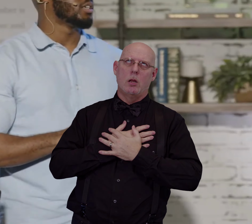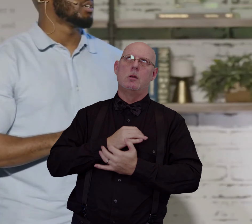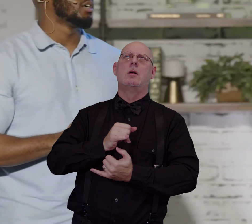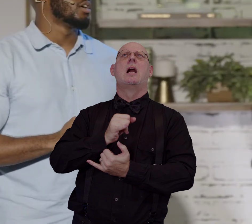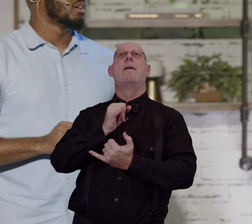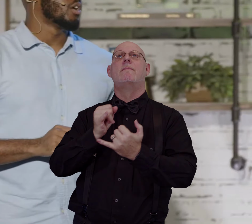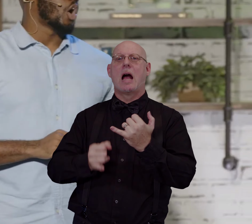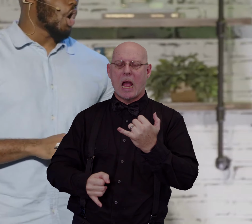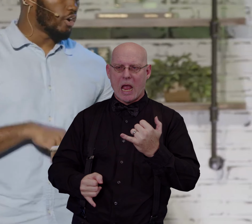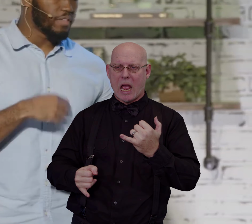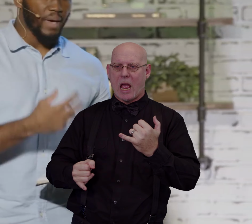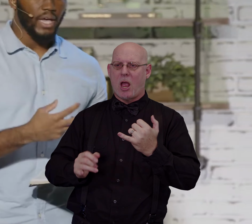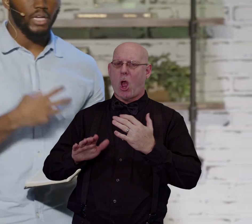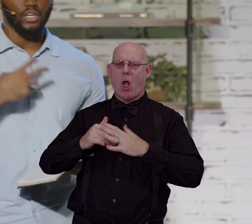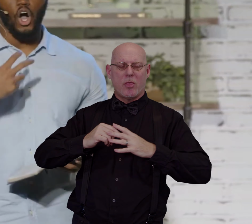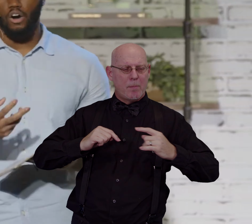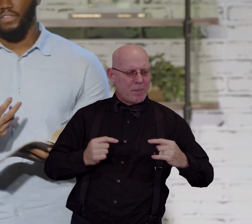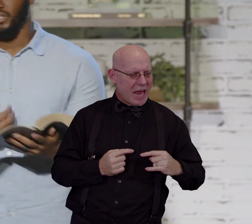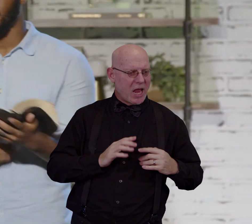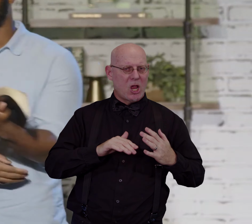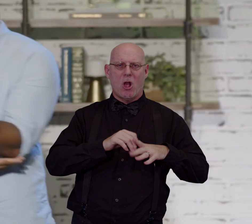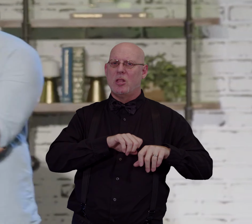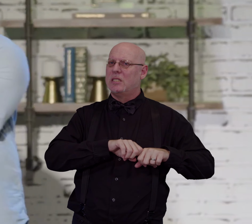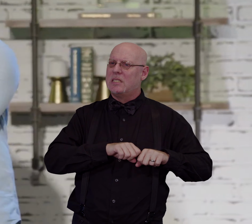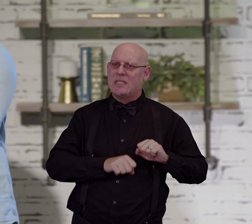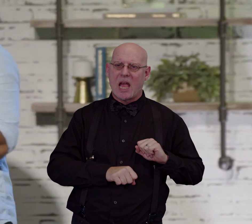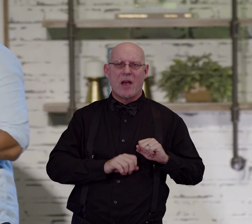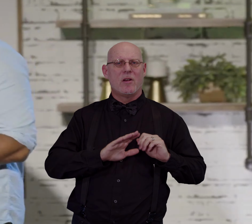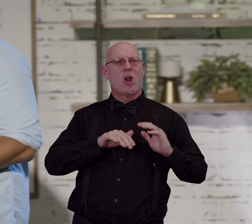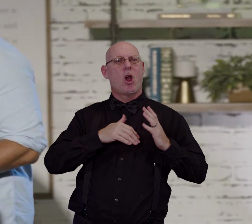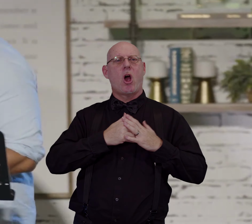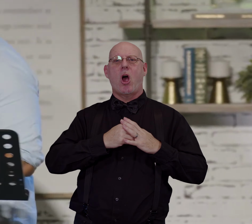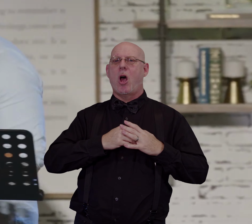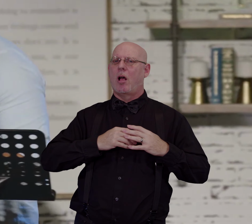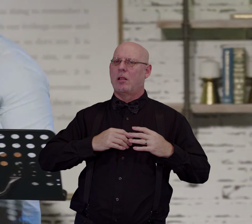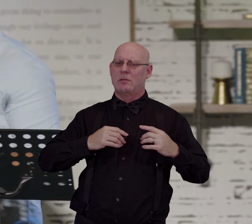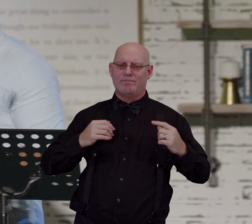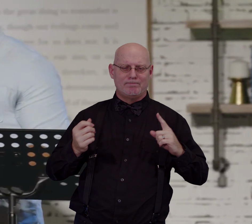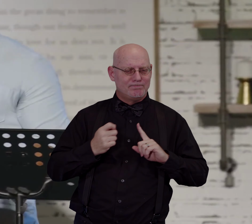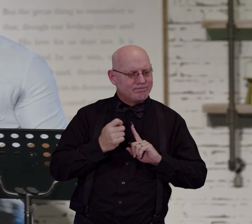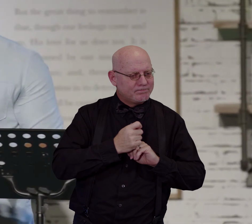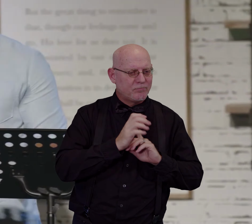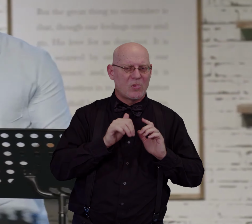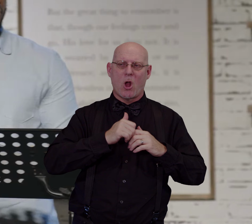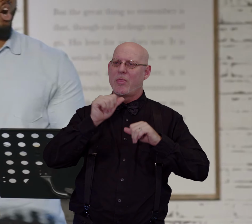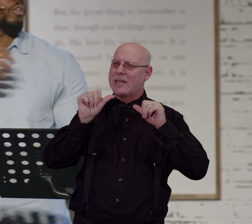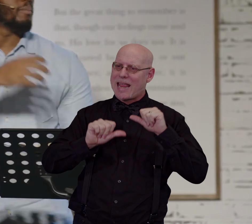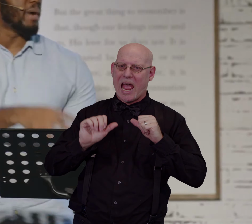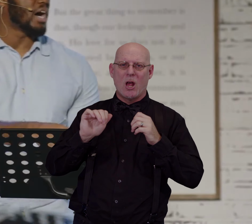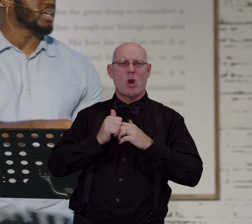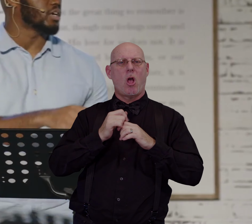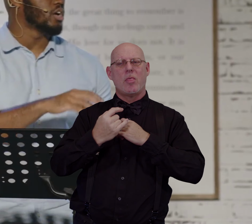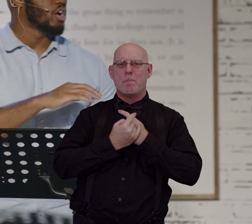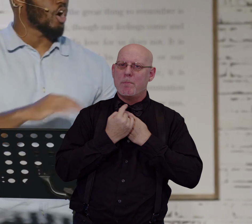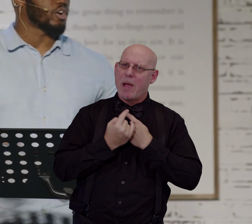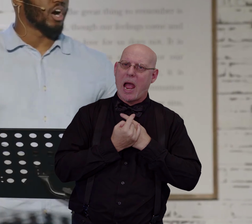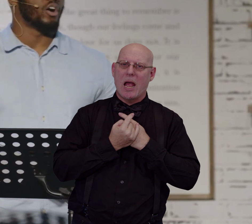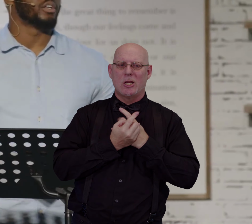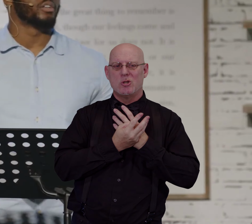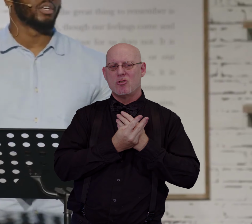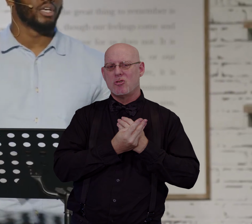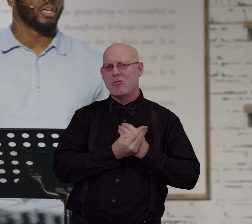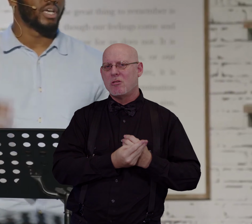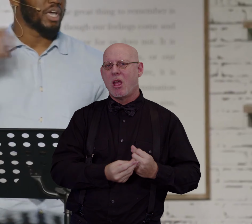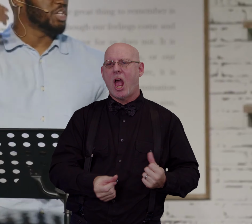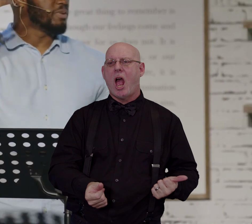finally. All of the pain, all the suffering, all the afflictions, all the doubts, all the mocking are